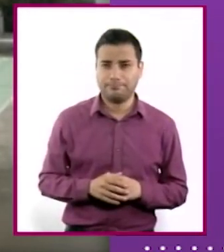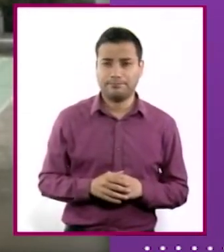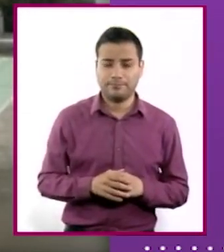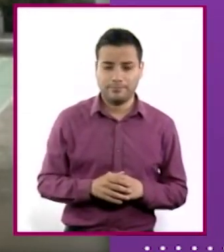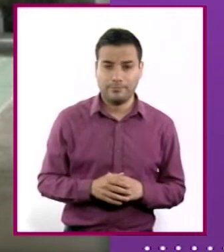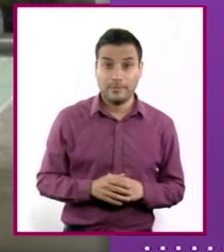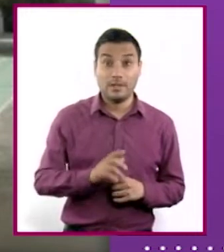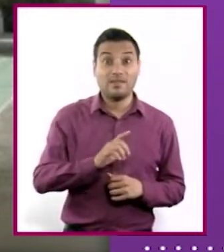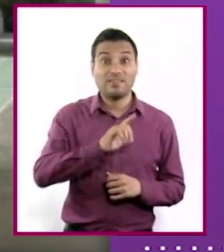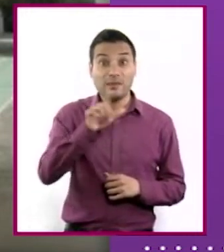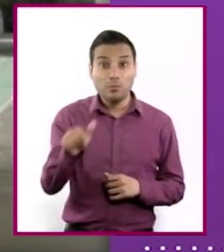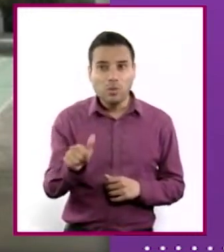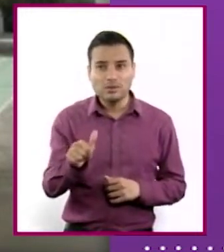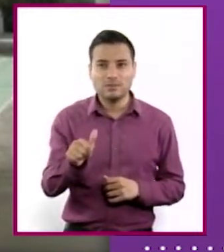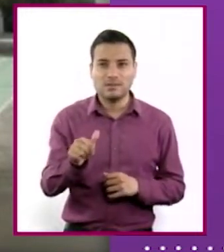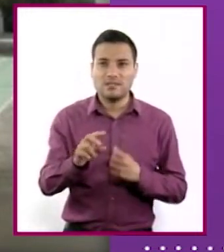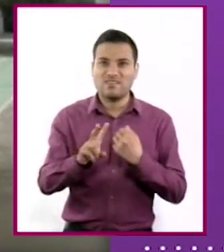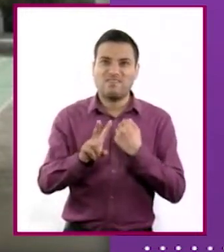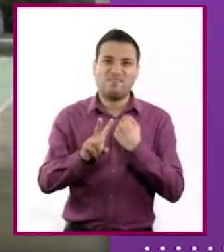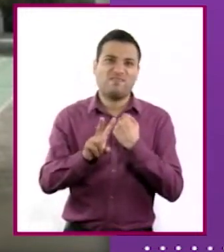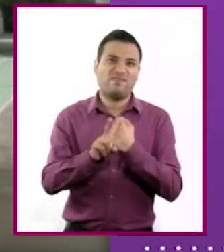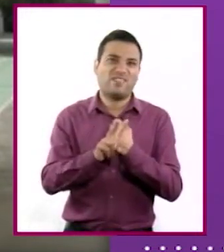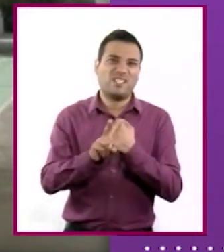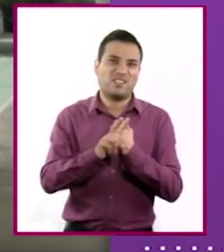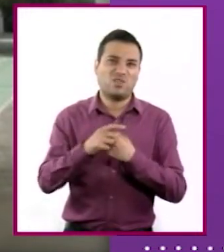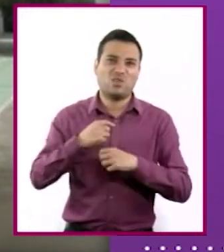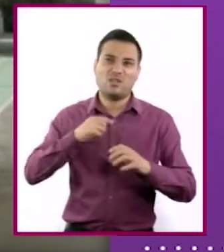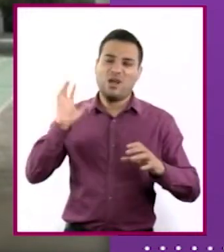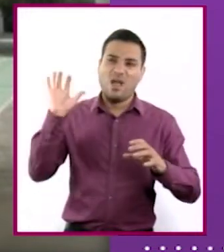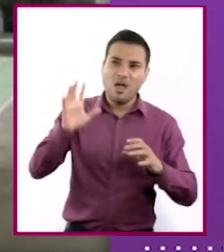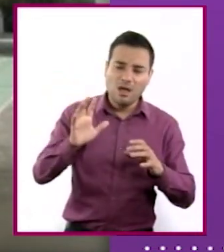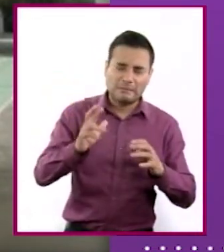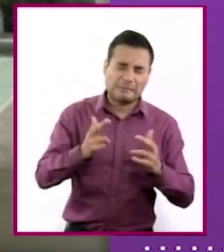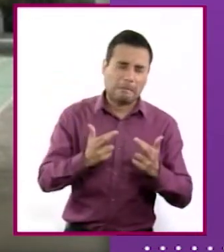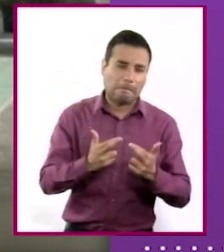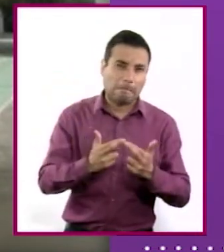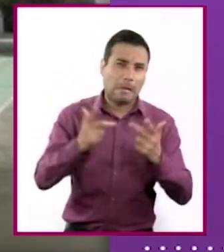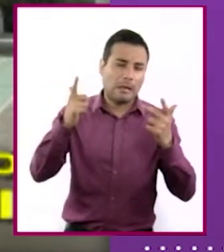Then I broke a window.